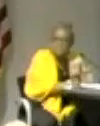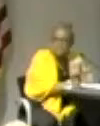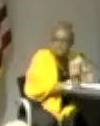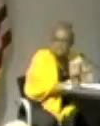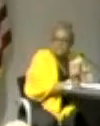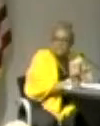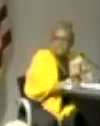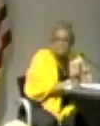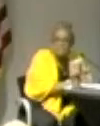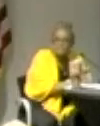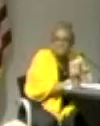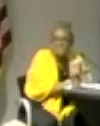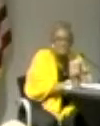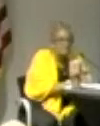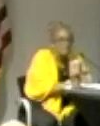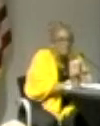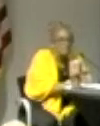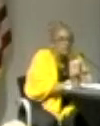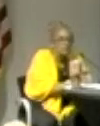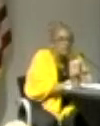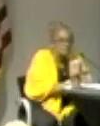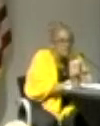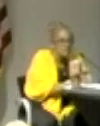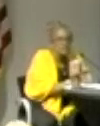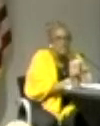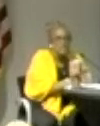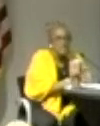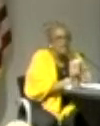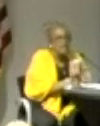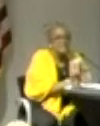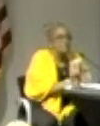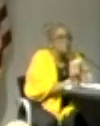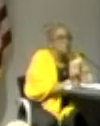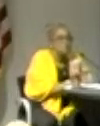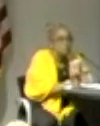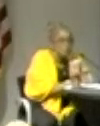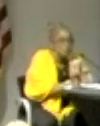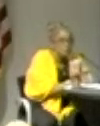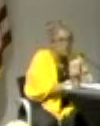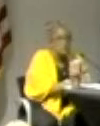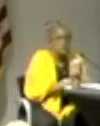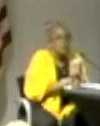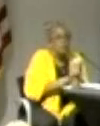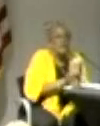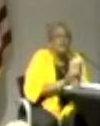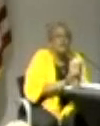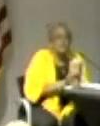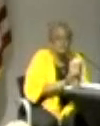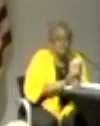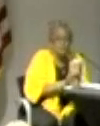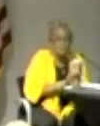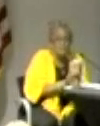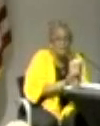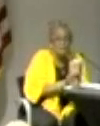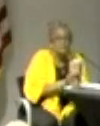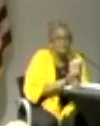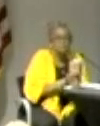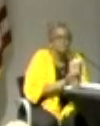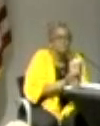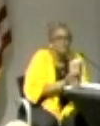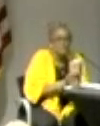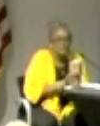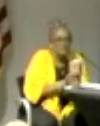about mission, because mission is not something that we're going to change, and that's not what's being proposed here. What I heard you talk about